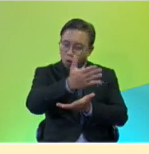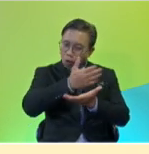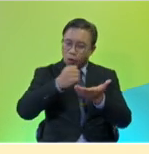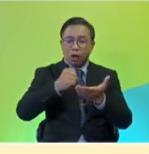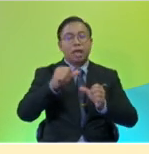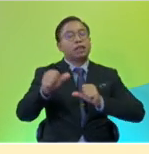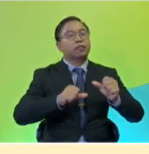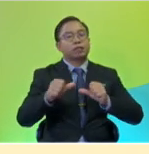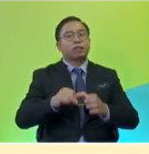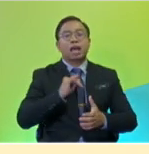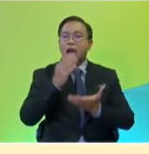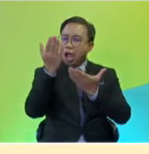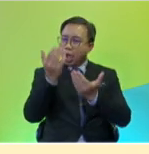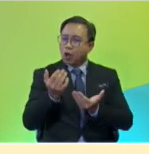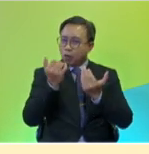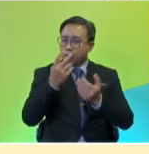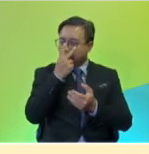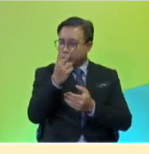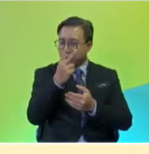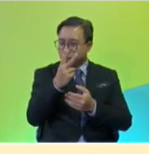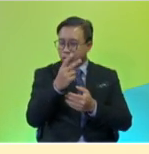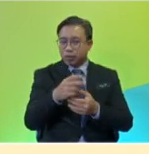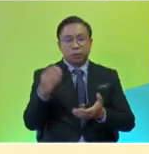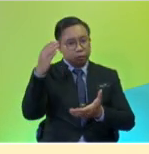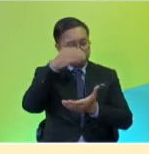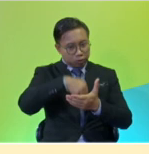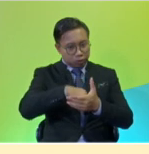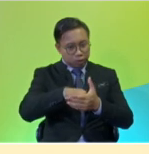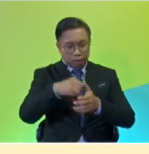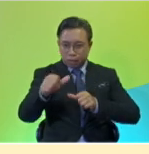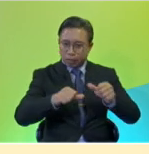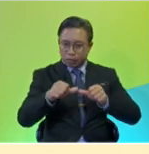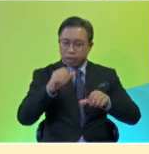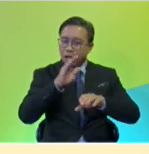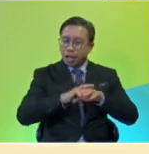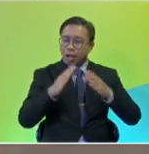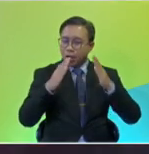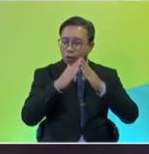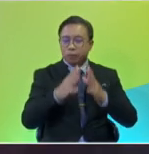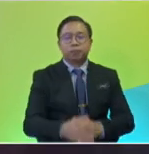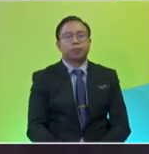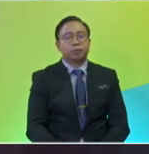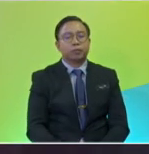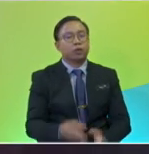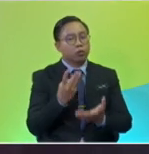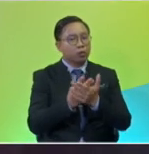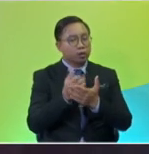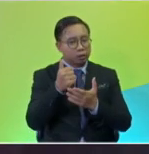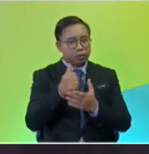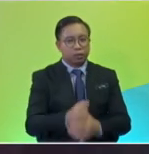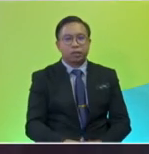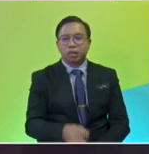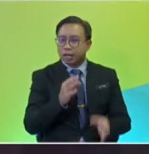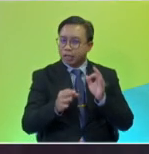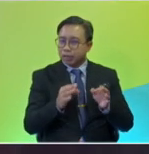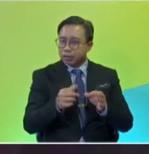I hope those who are watching us also, you also participate actively at home. All right, well done, everyone. And if, let's